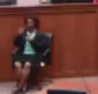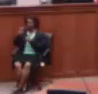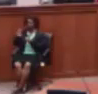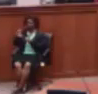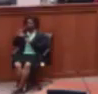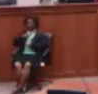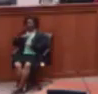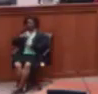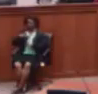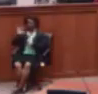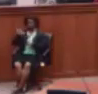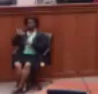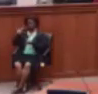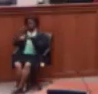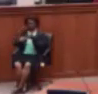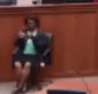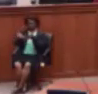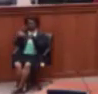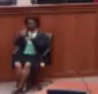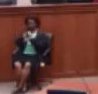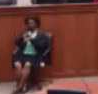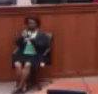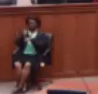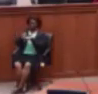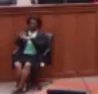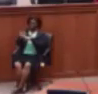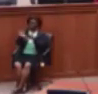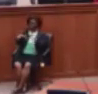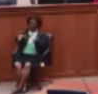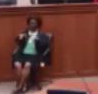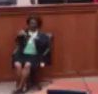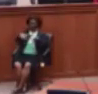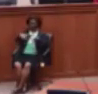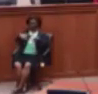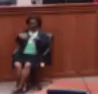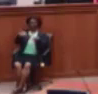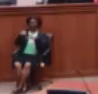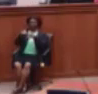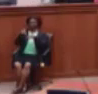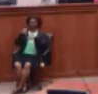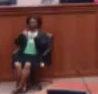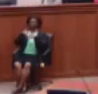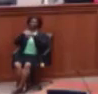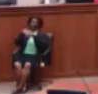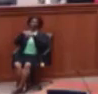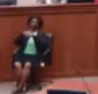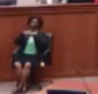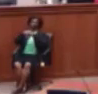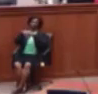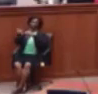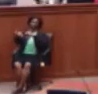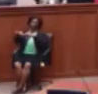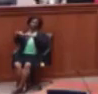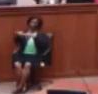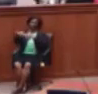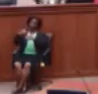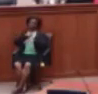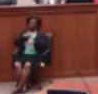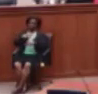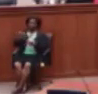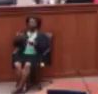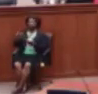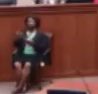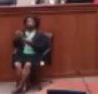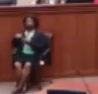Council that falls under the jurisdiction of the Workforce Investment Council, and ask them to lead a review of the current statewide credentials to make sure that they